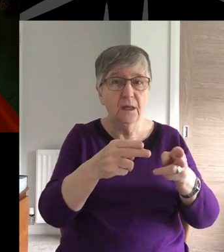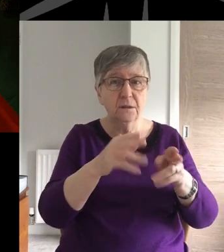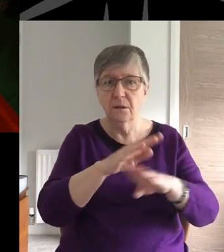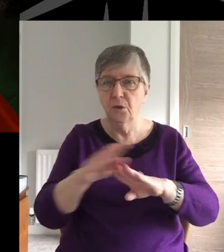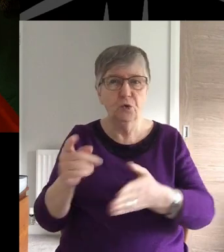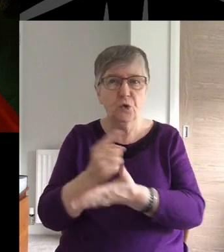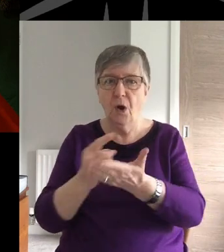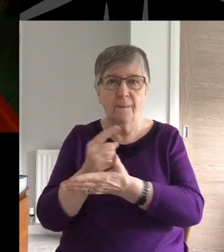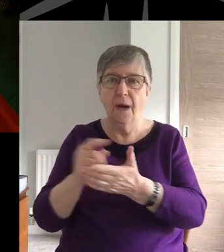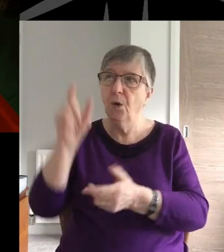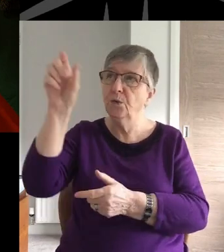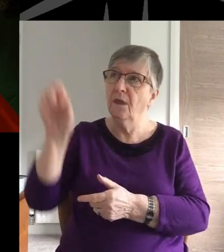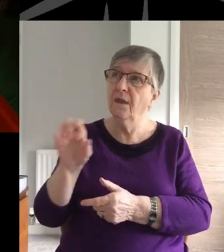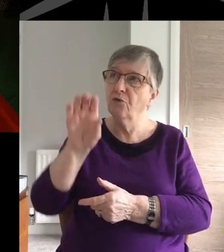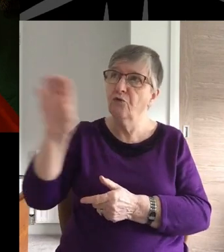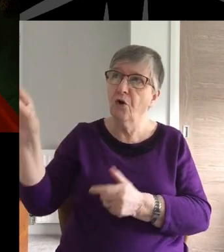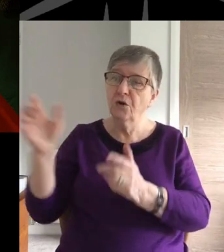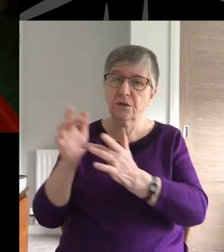cross.